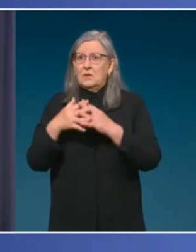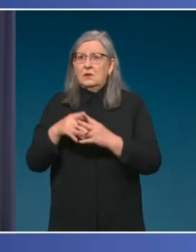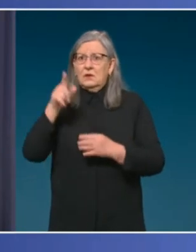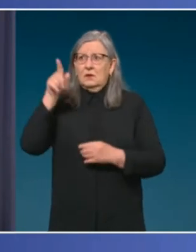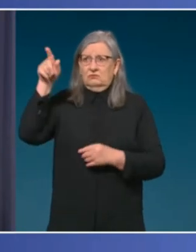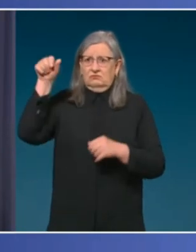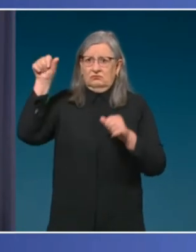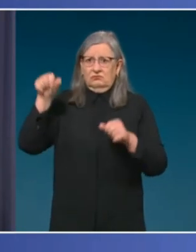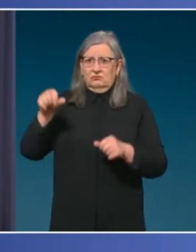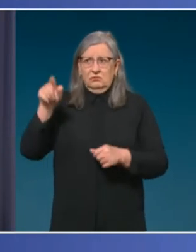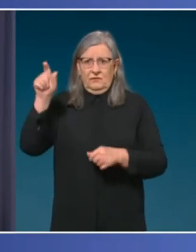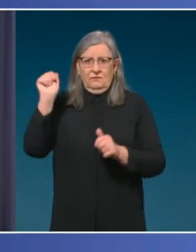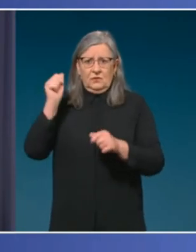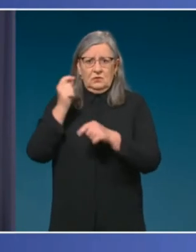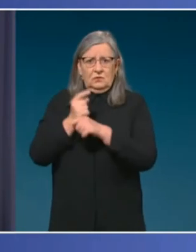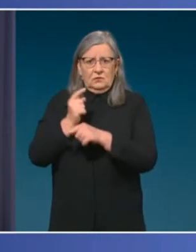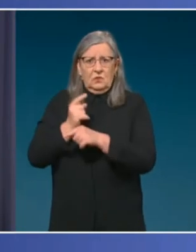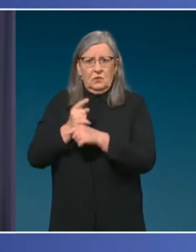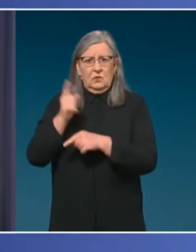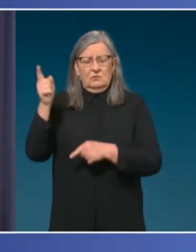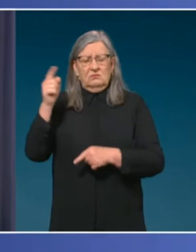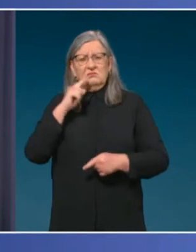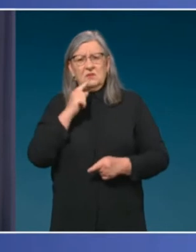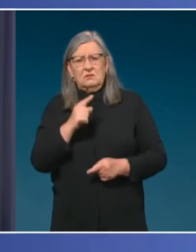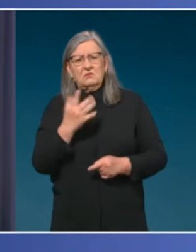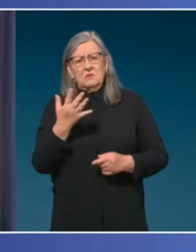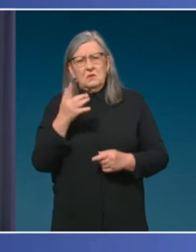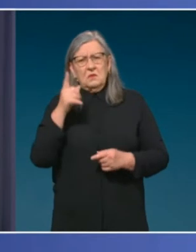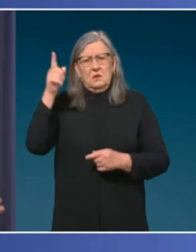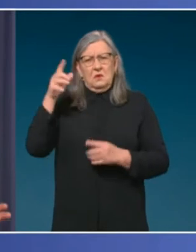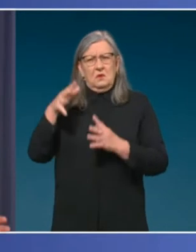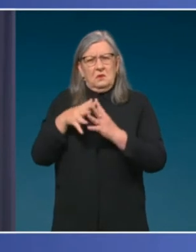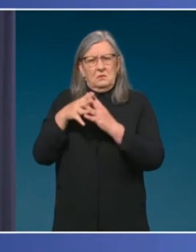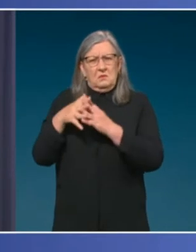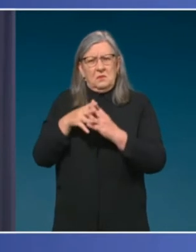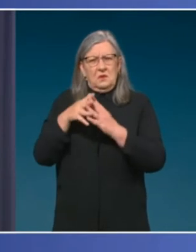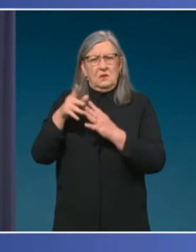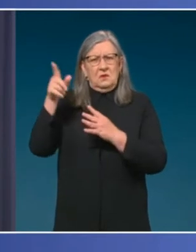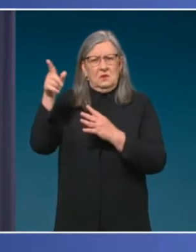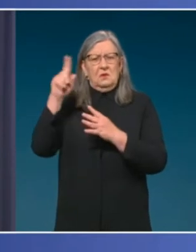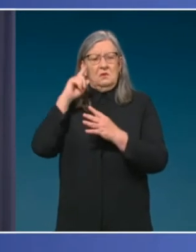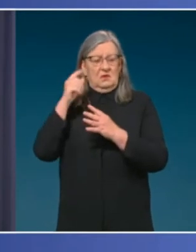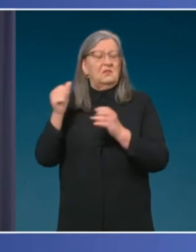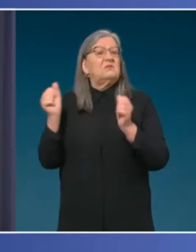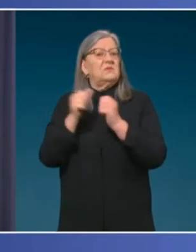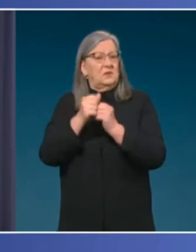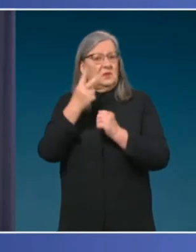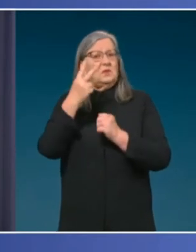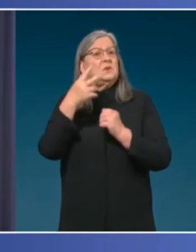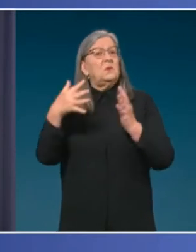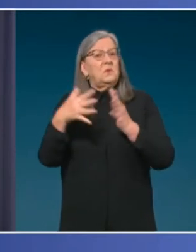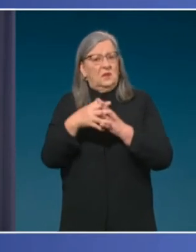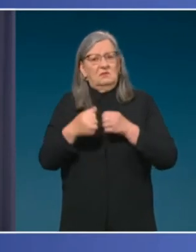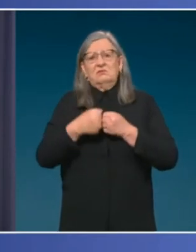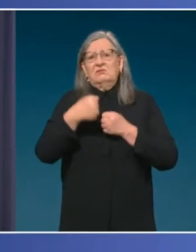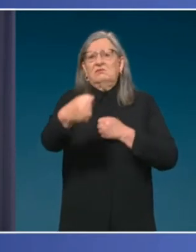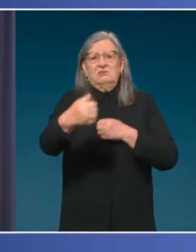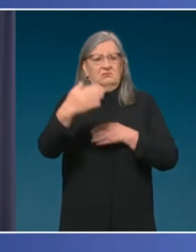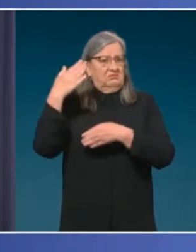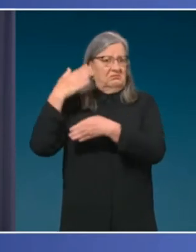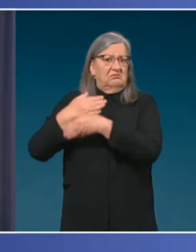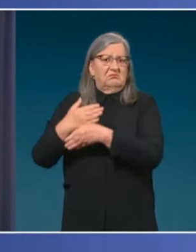the points about the United States looking to have a 2-week period, which was exactly the advice that Professor Kelly and the head of